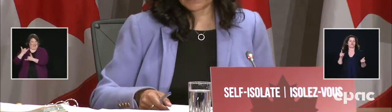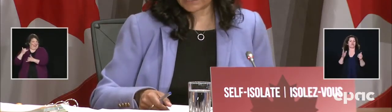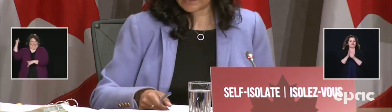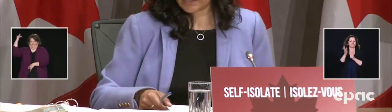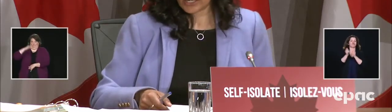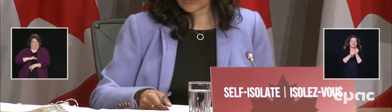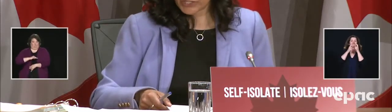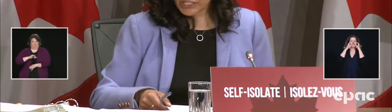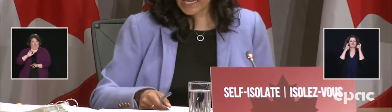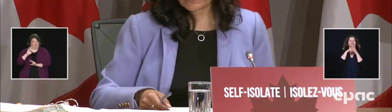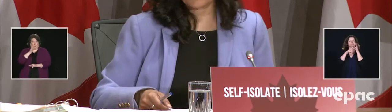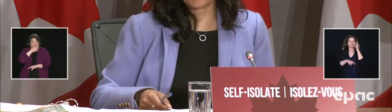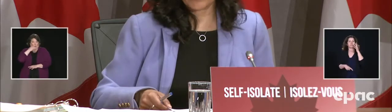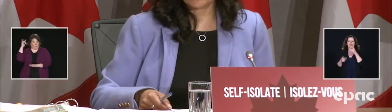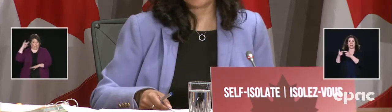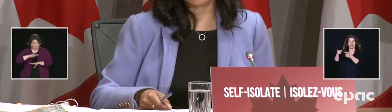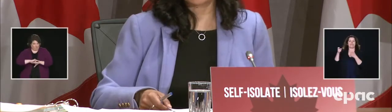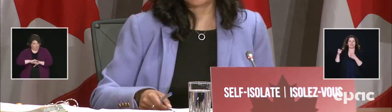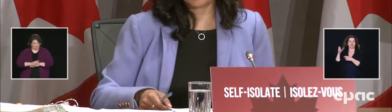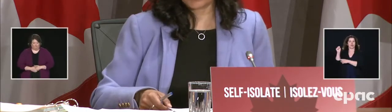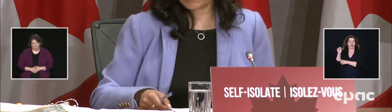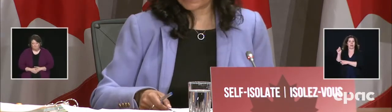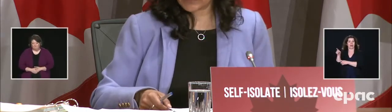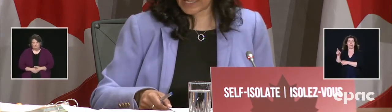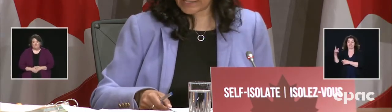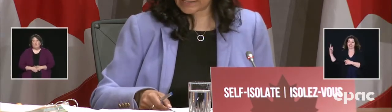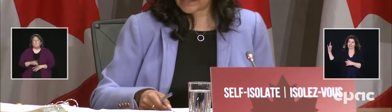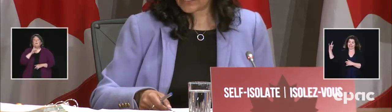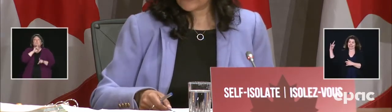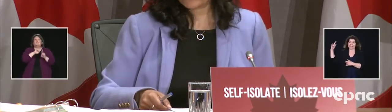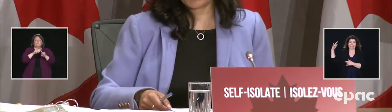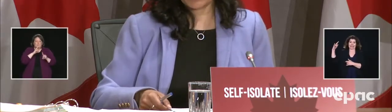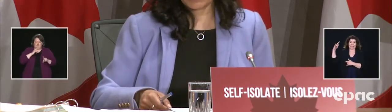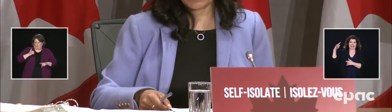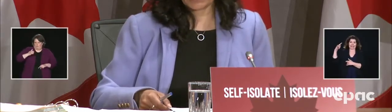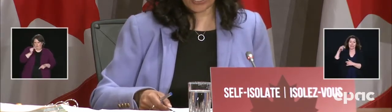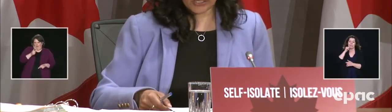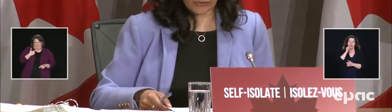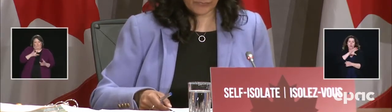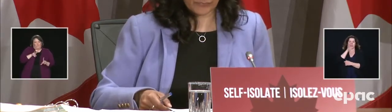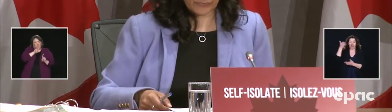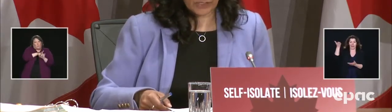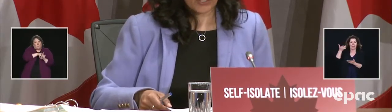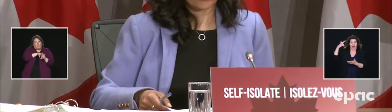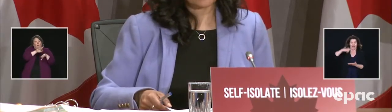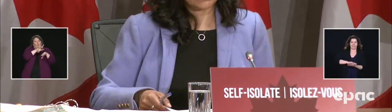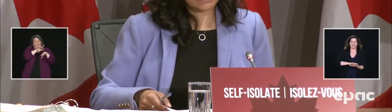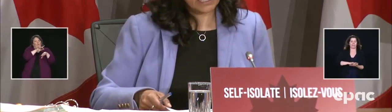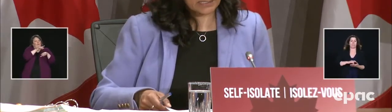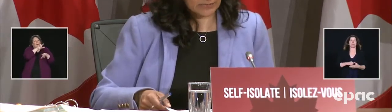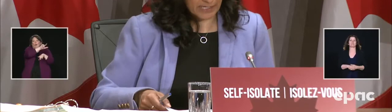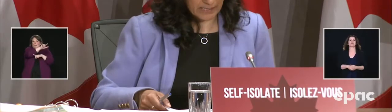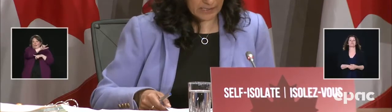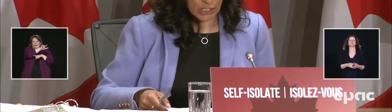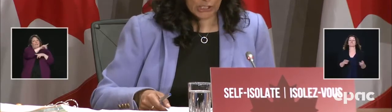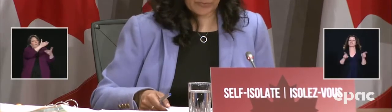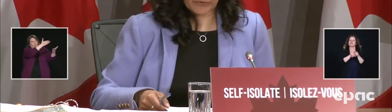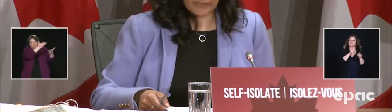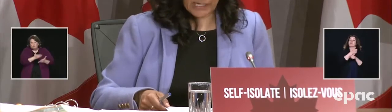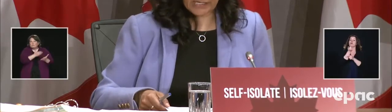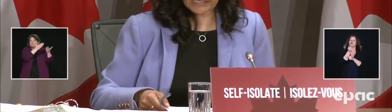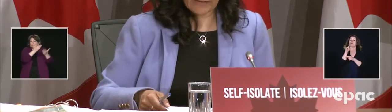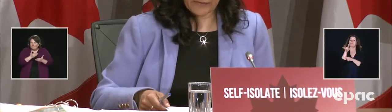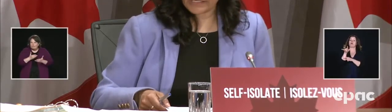commercial flights on which Canada frequently secures space for PPE cargo. Aussi cette semaine,